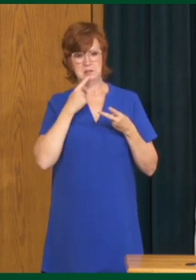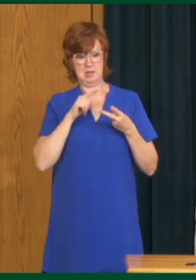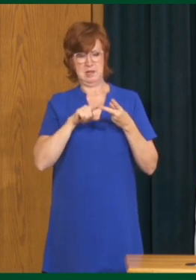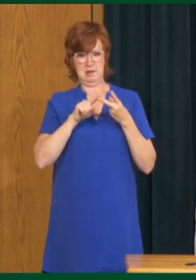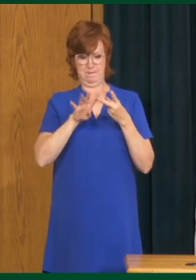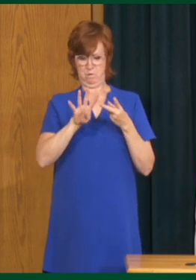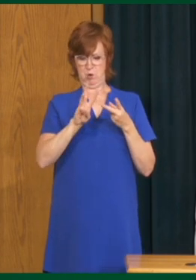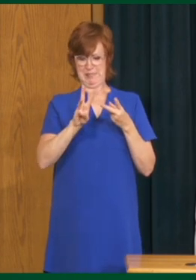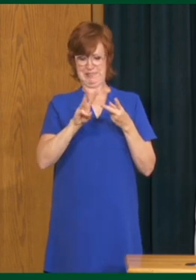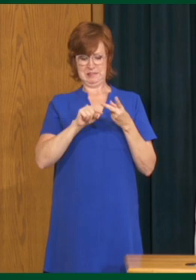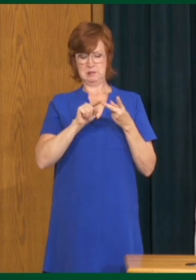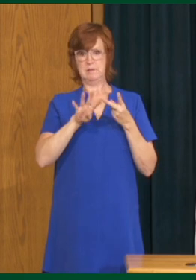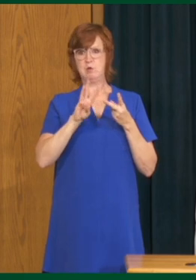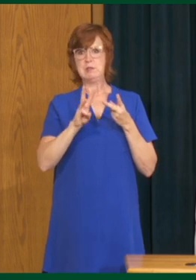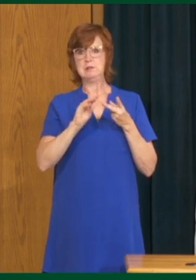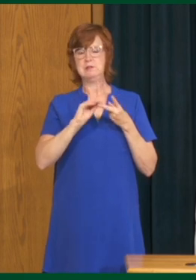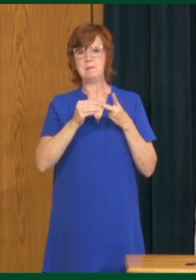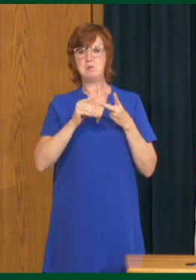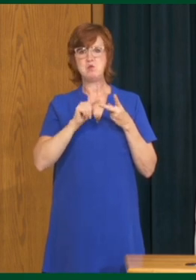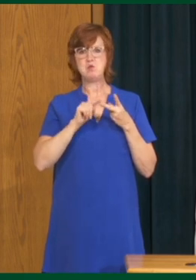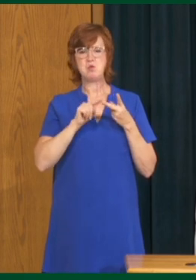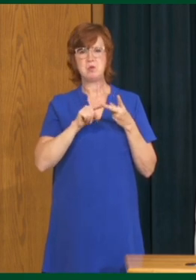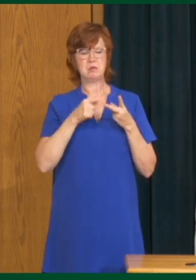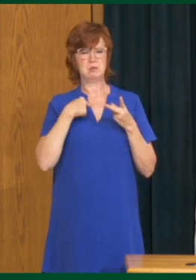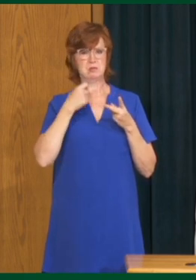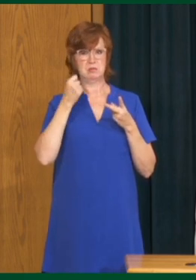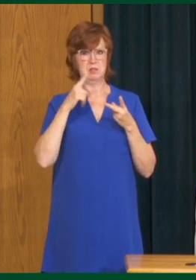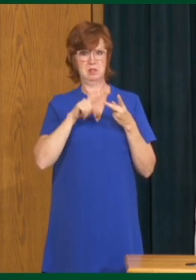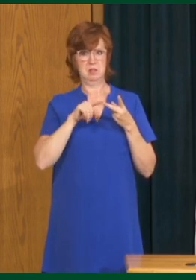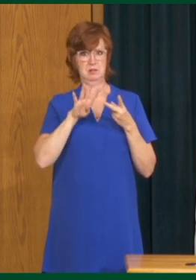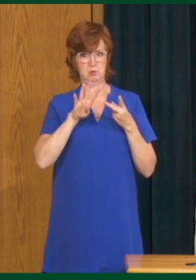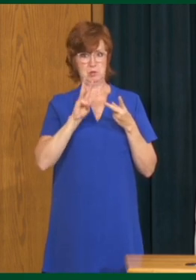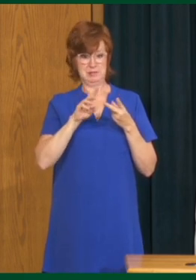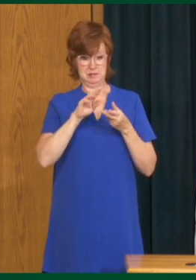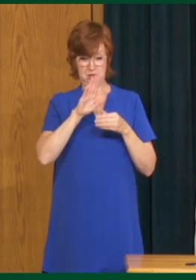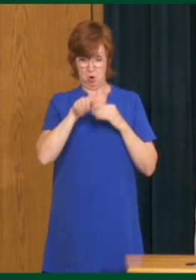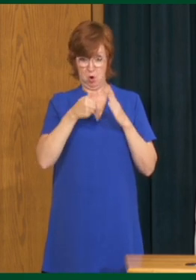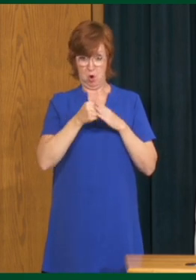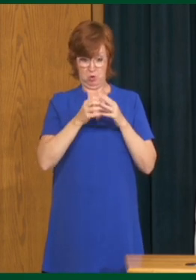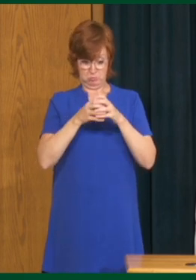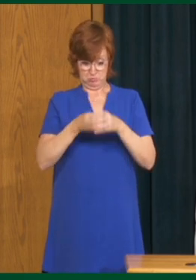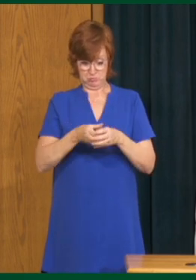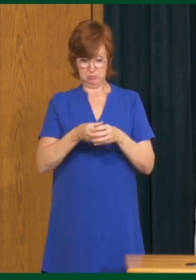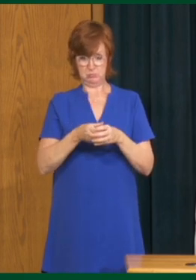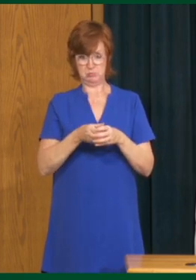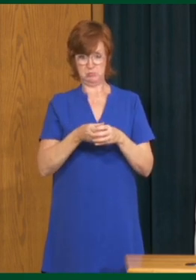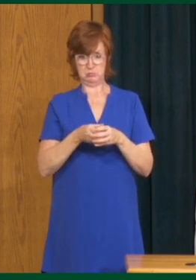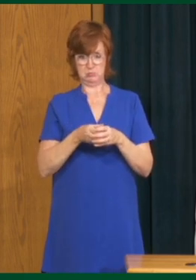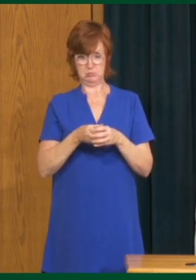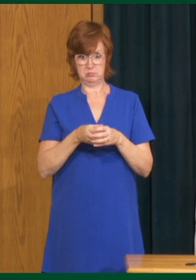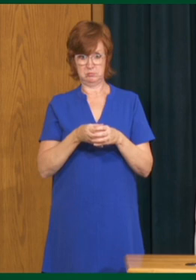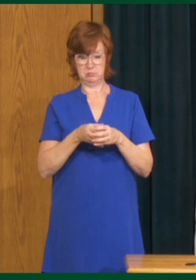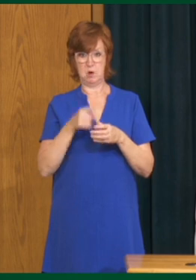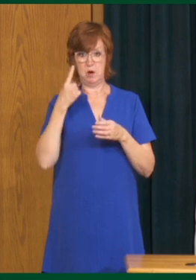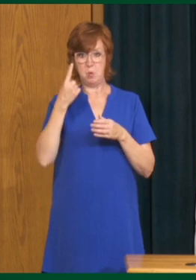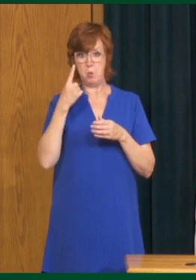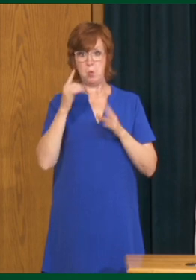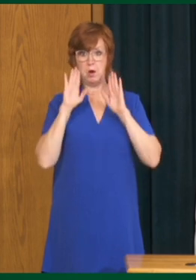number, Dr. Shahab? I'm just wondering if that's all related to the initial call on the